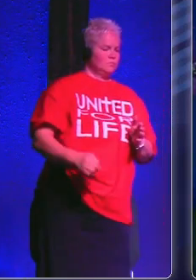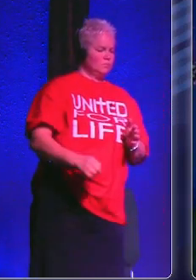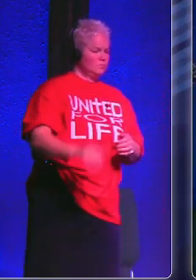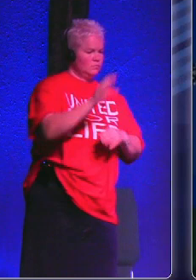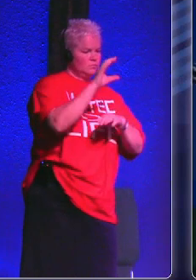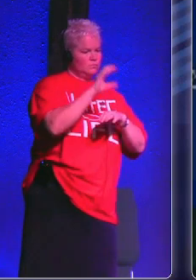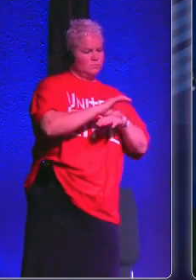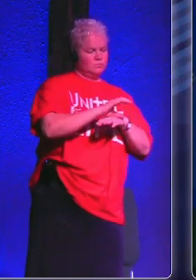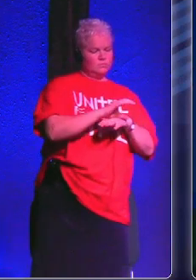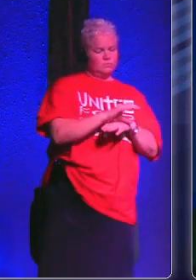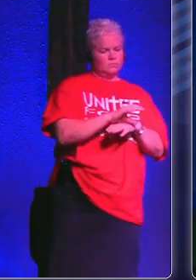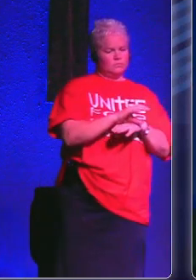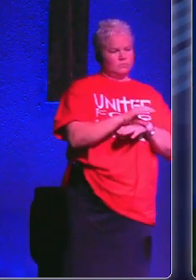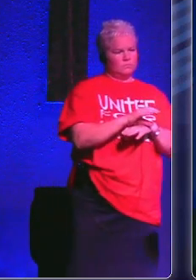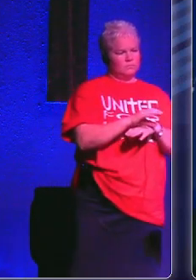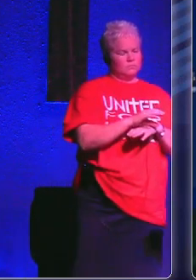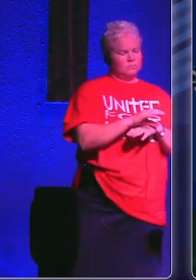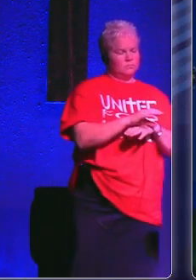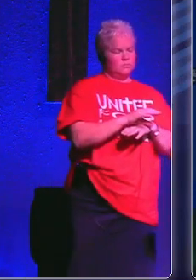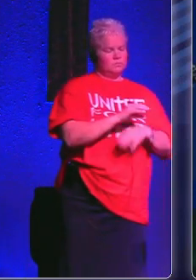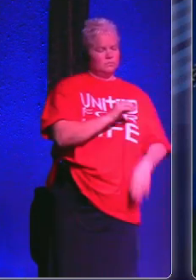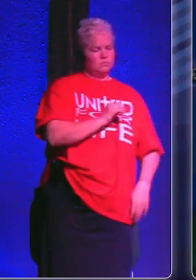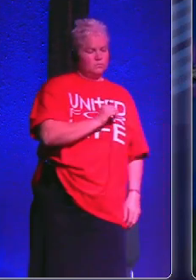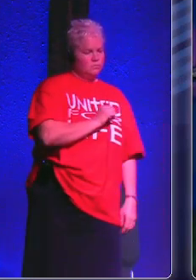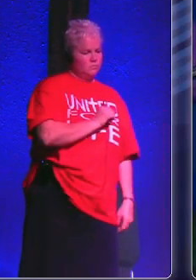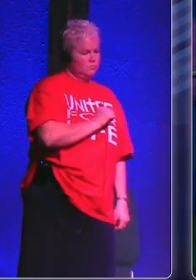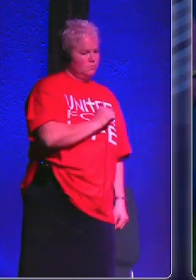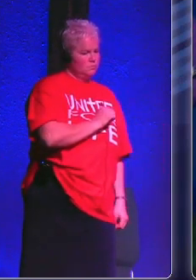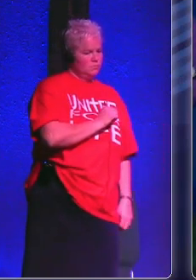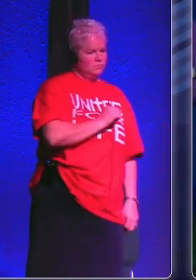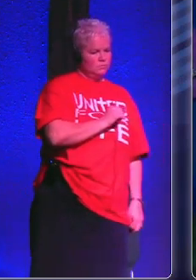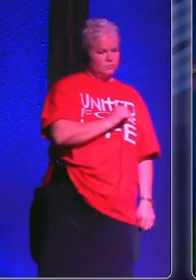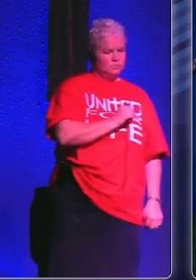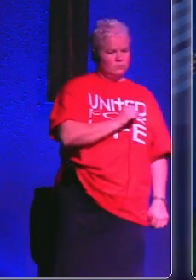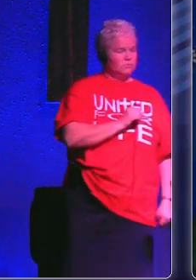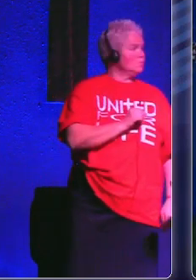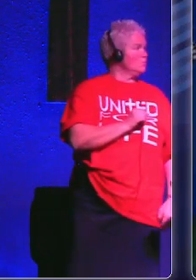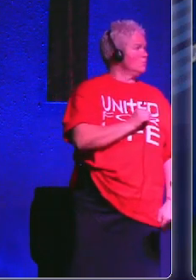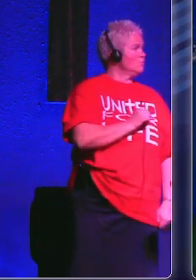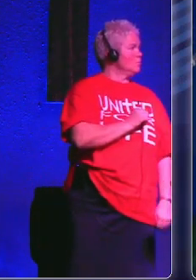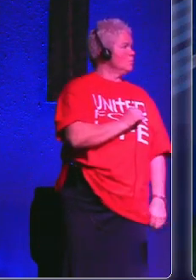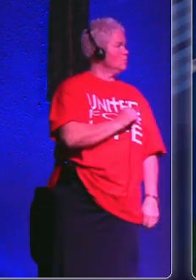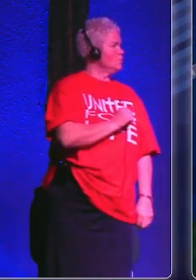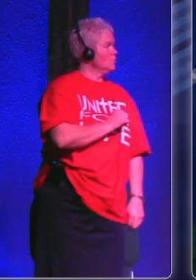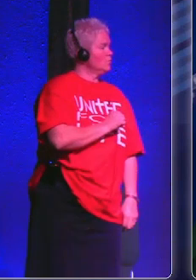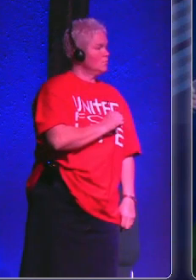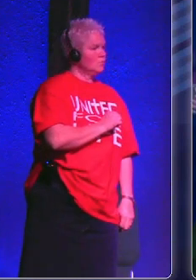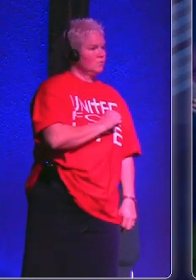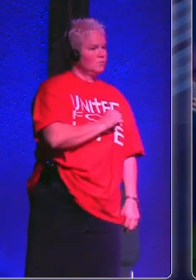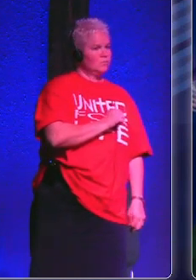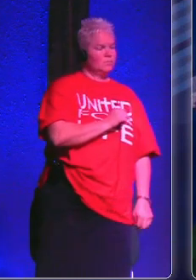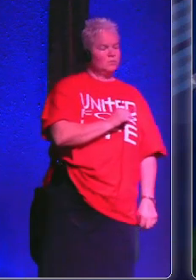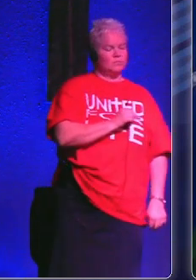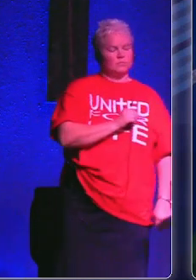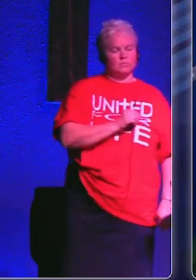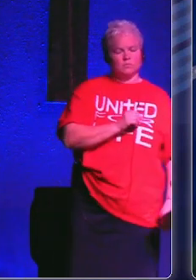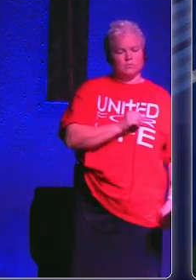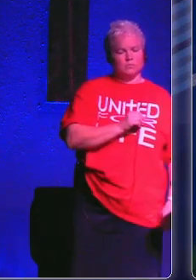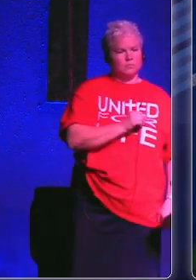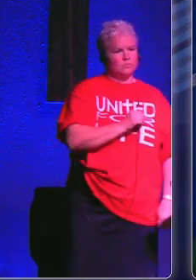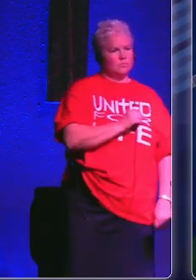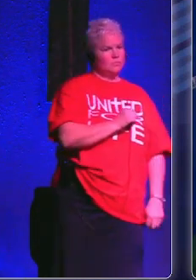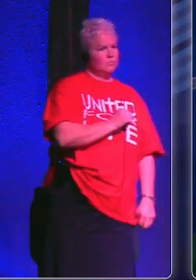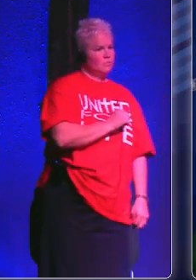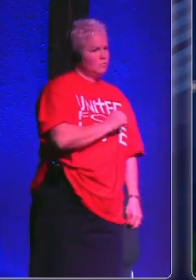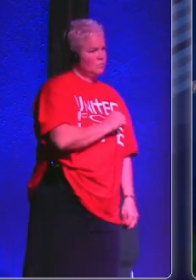in this church. And we boldly state that no matter what culture brings against us, no matter what